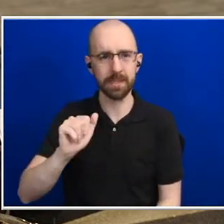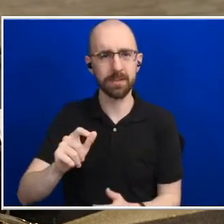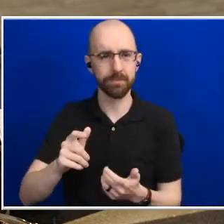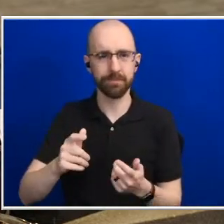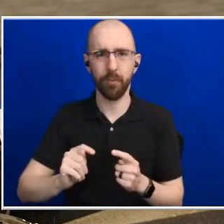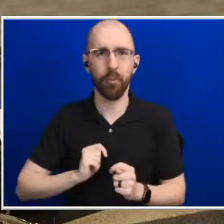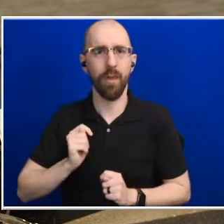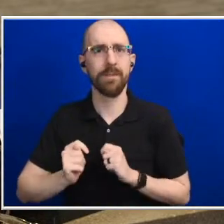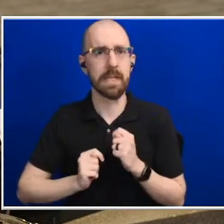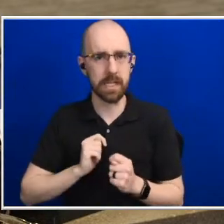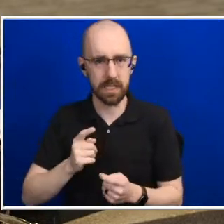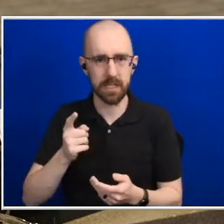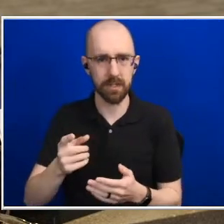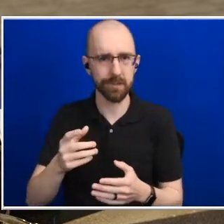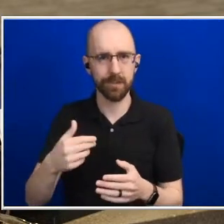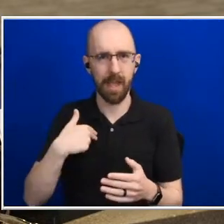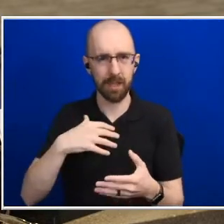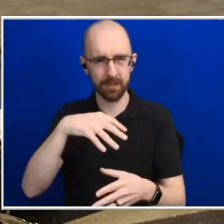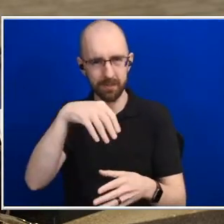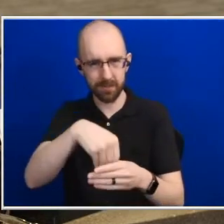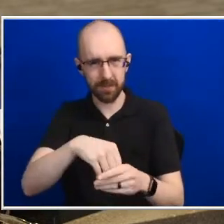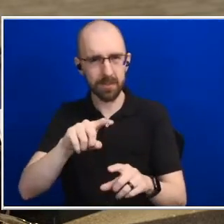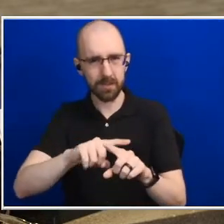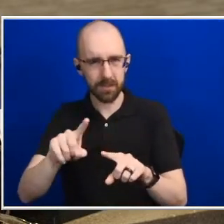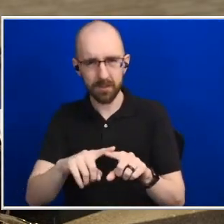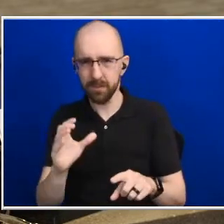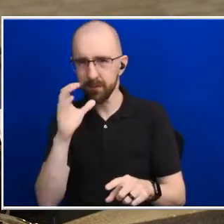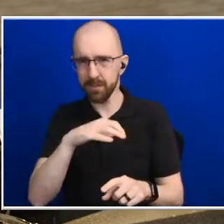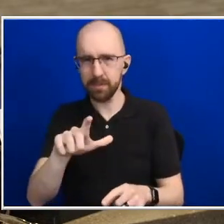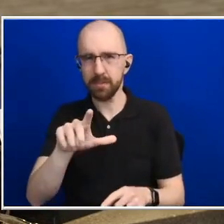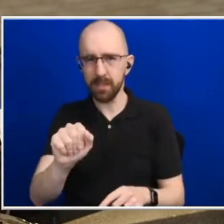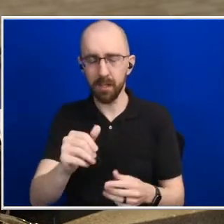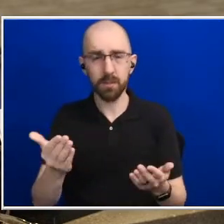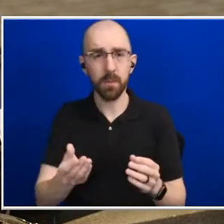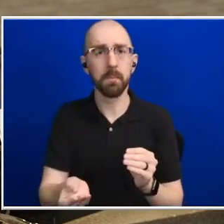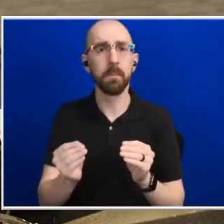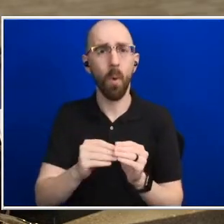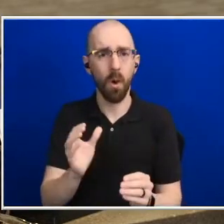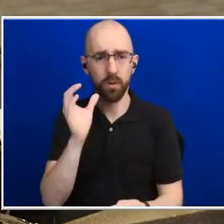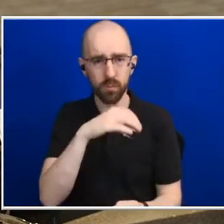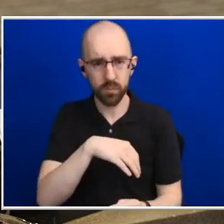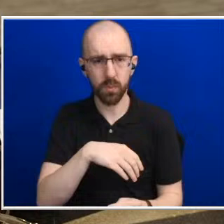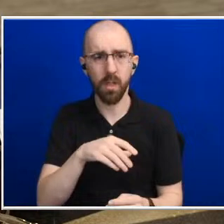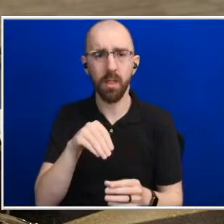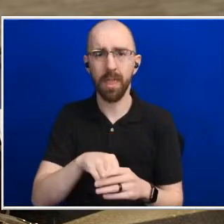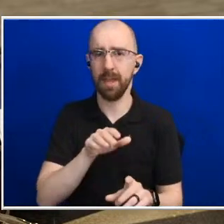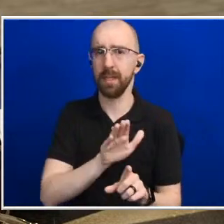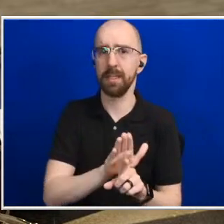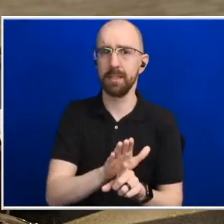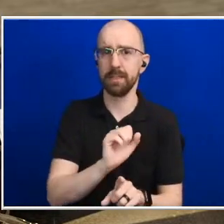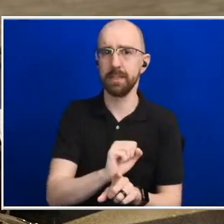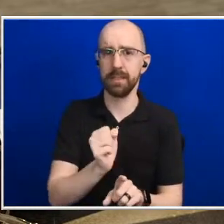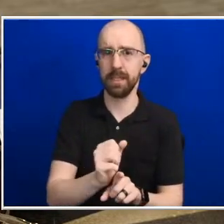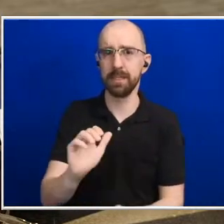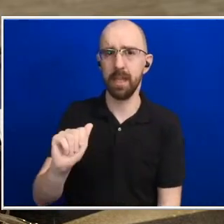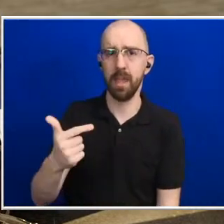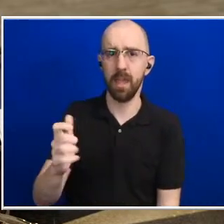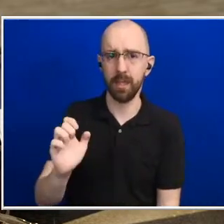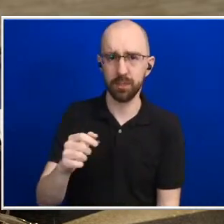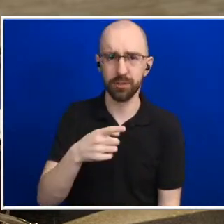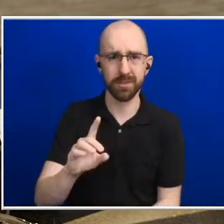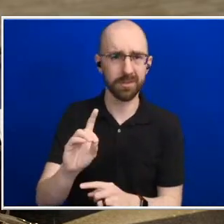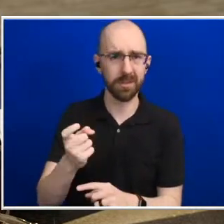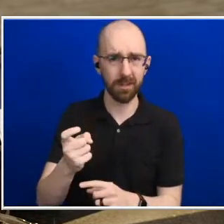very unusual cells. What's more unusual in Hayden's case is his age. This is a diagnosis typically